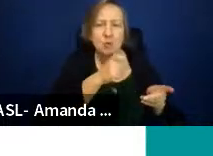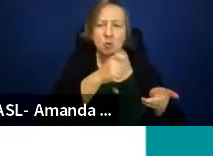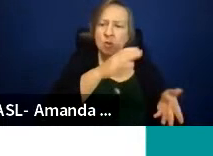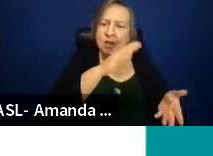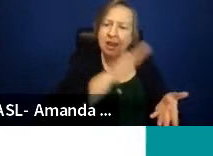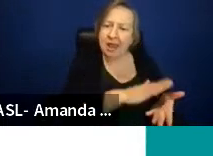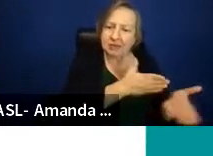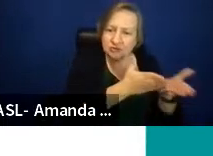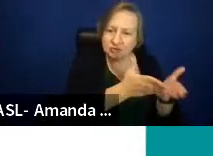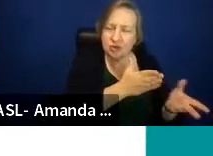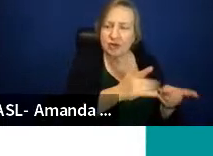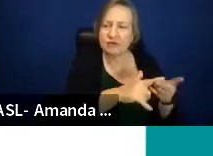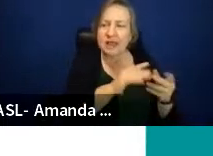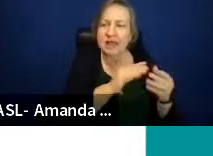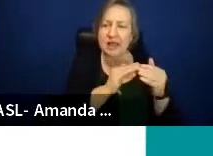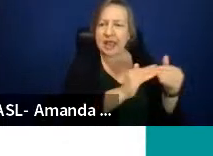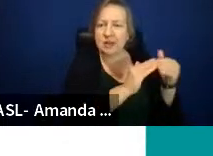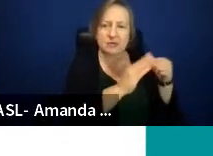equity-focused communities.